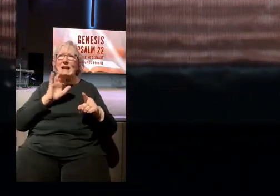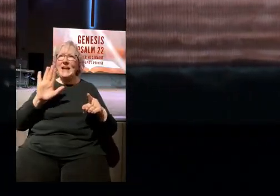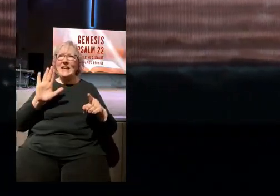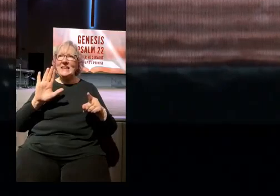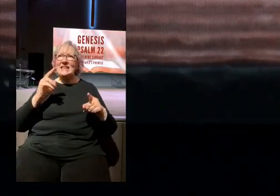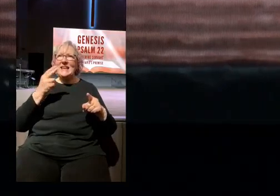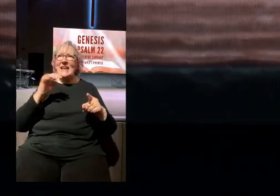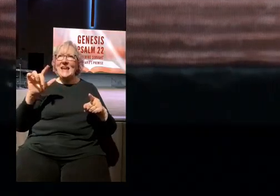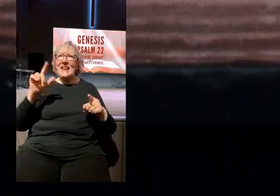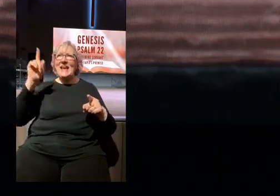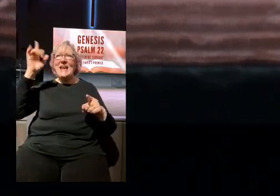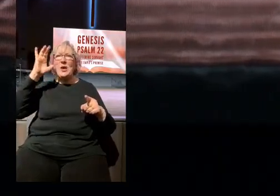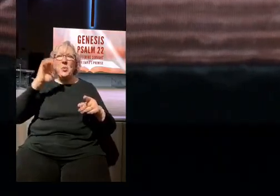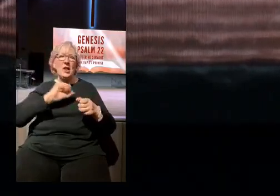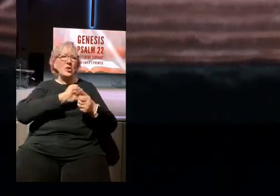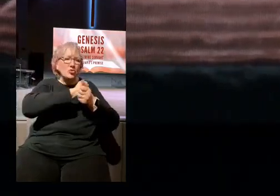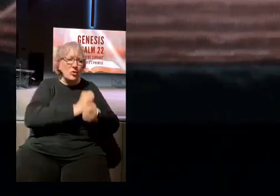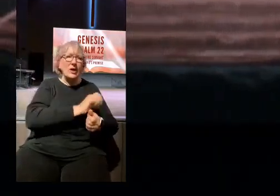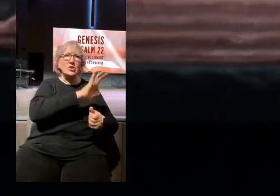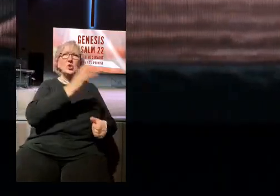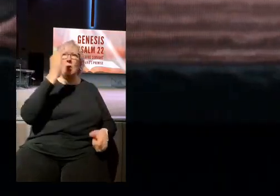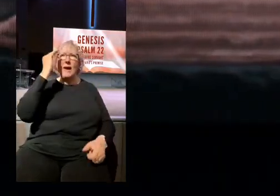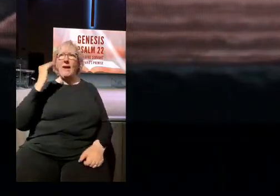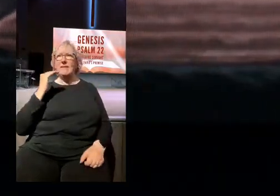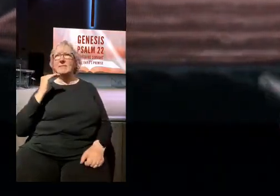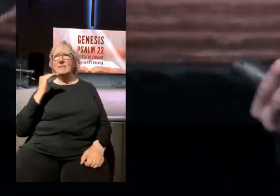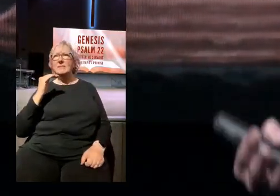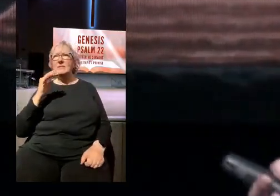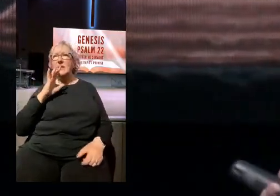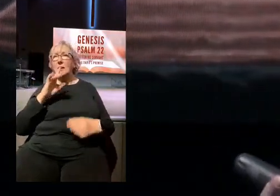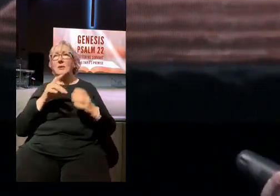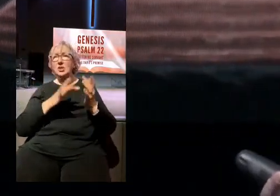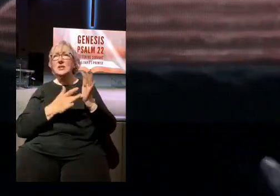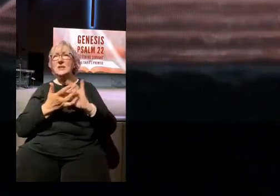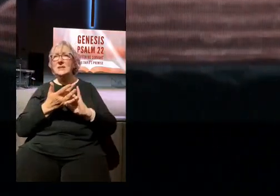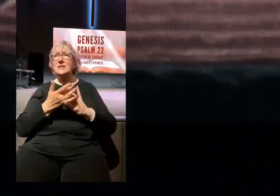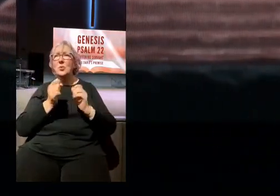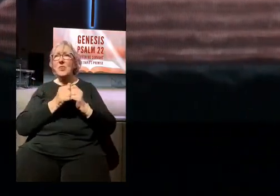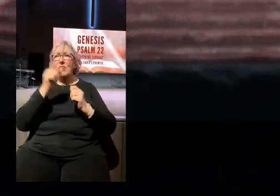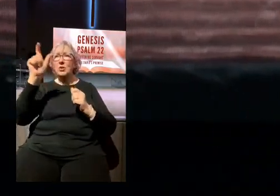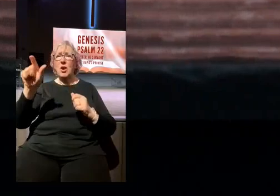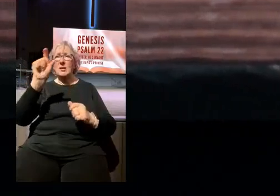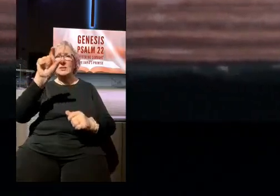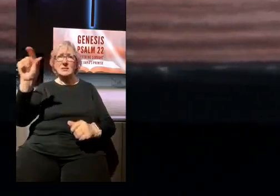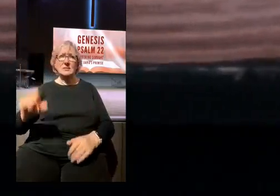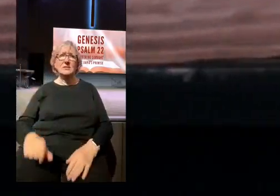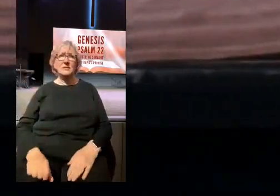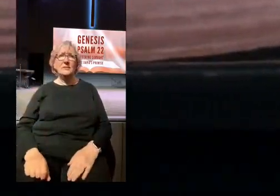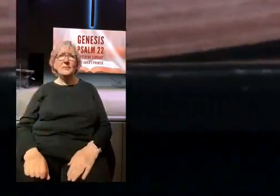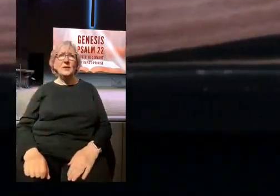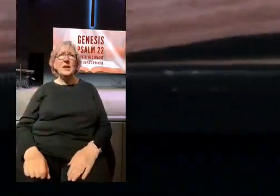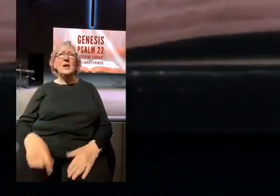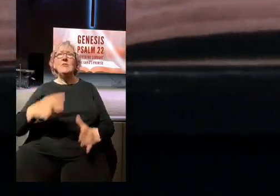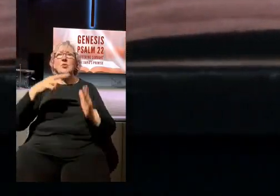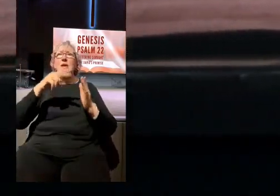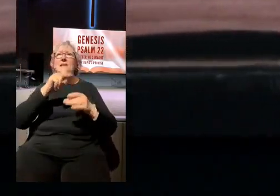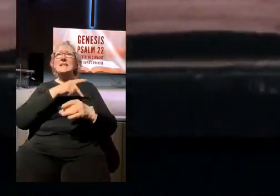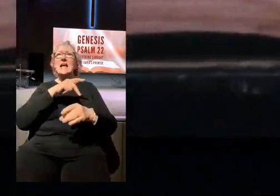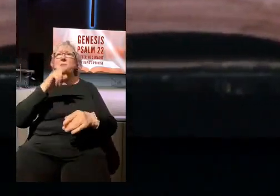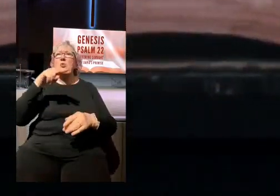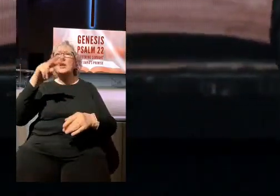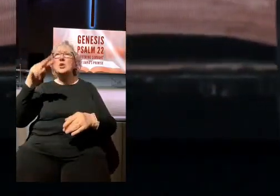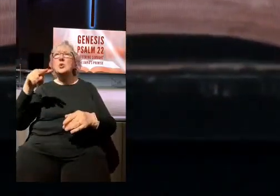your head. He's talking about Jesus with the cross. If you read Psalm 22, Jesus quotes this